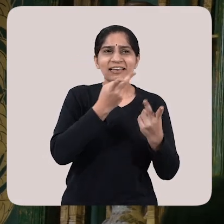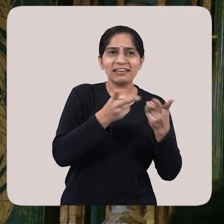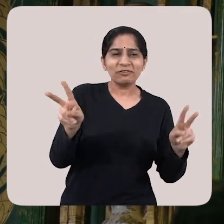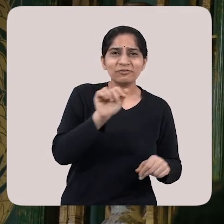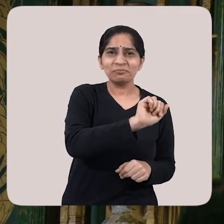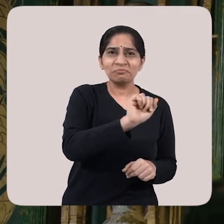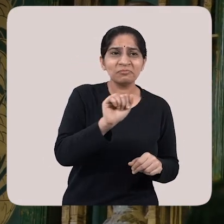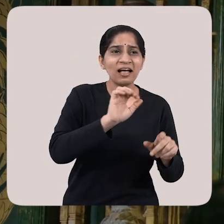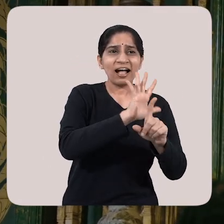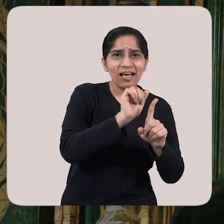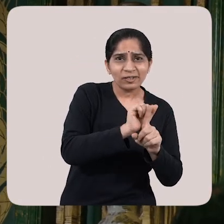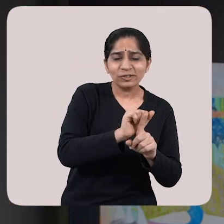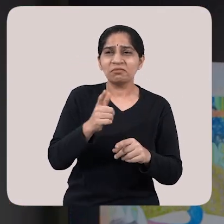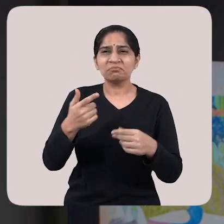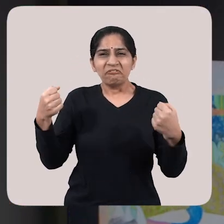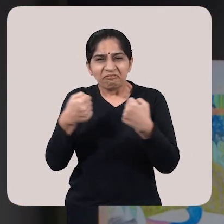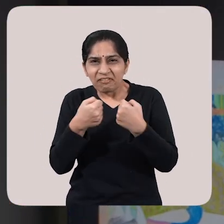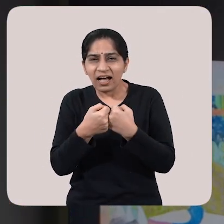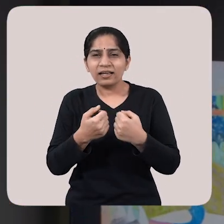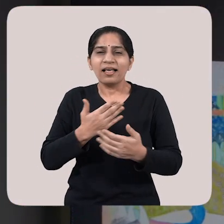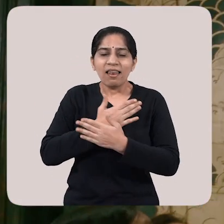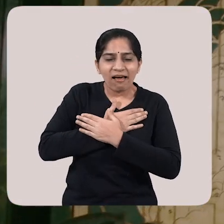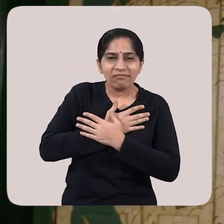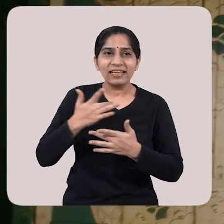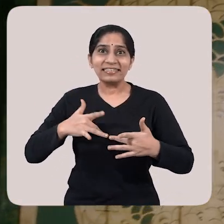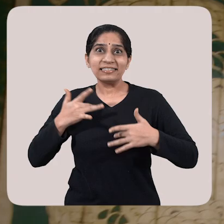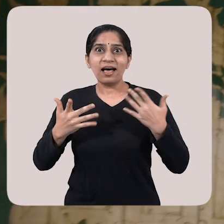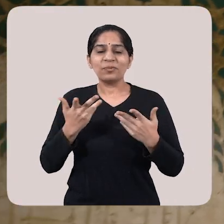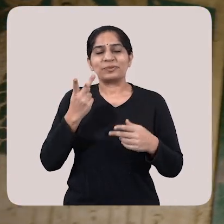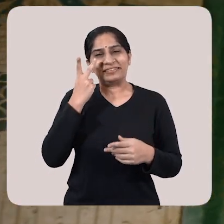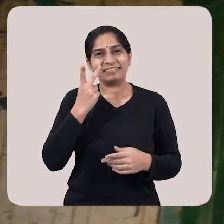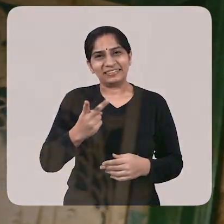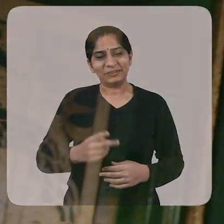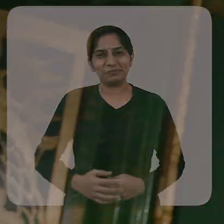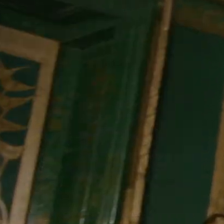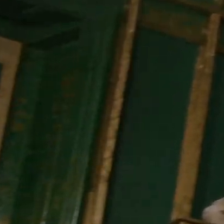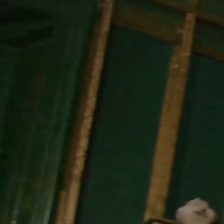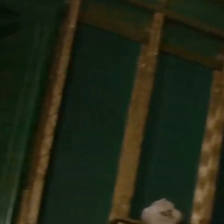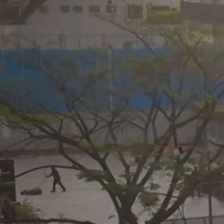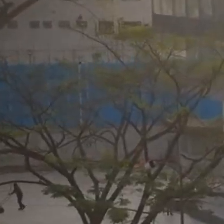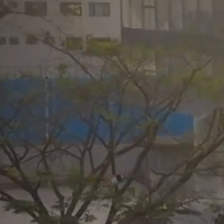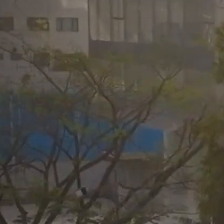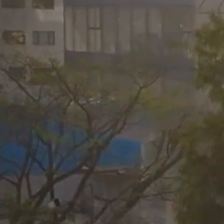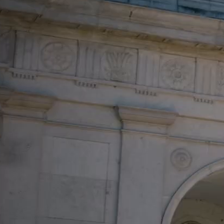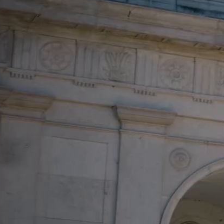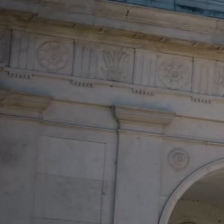peacock, exploring its connections to culture, conflict, love, and desire.